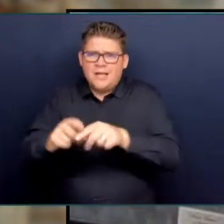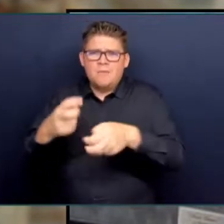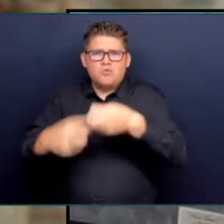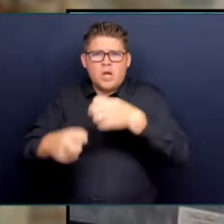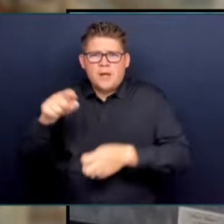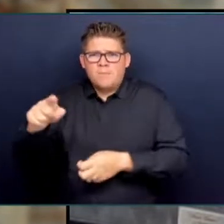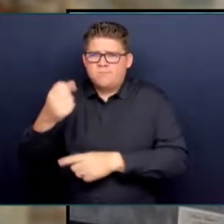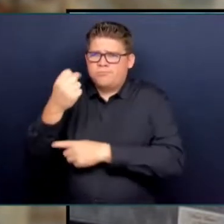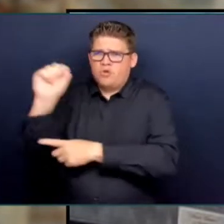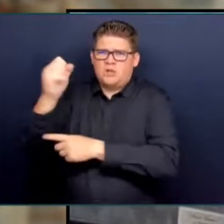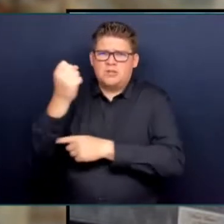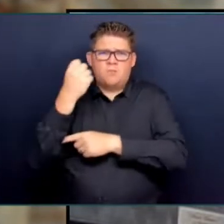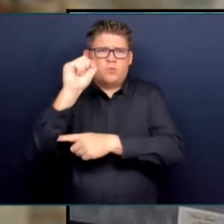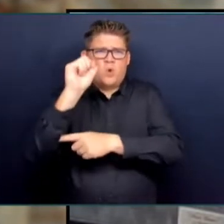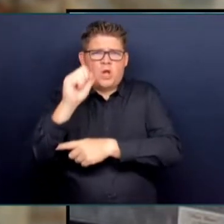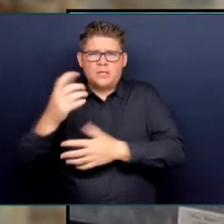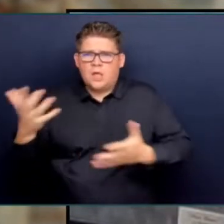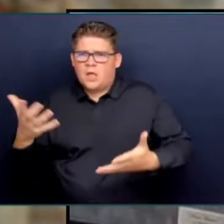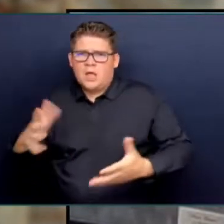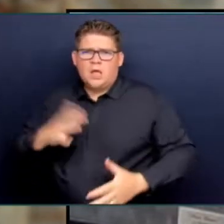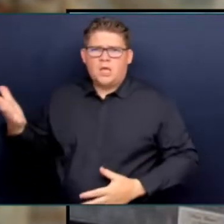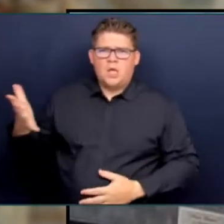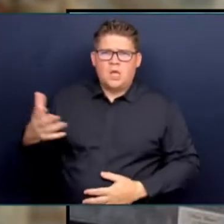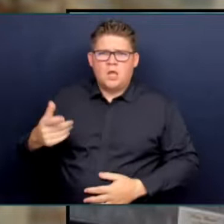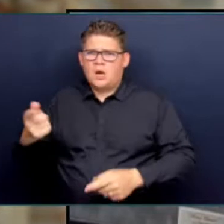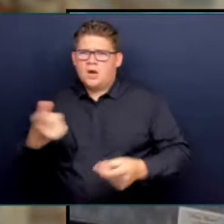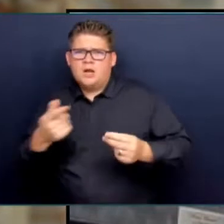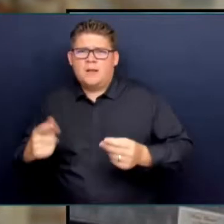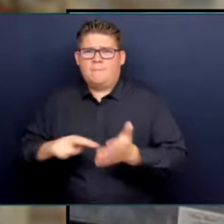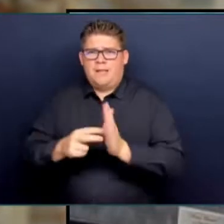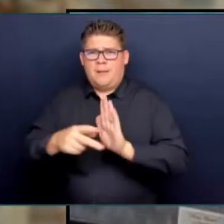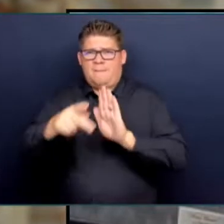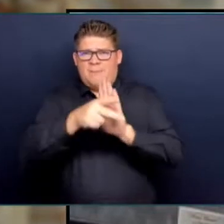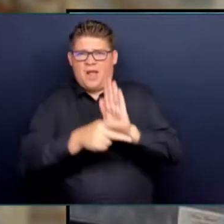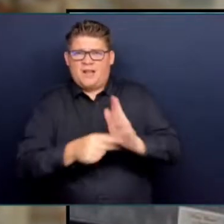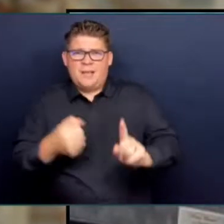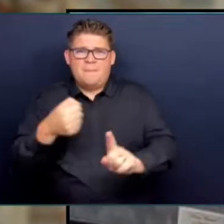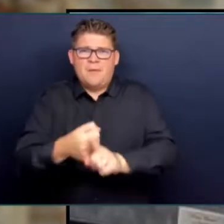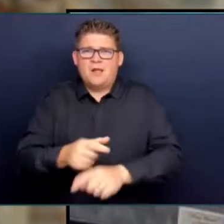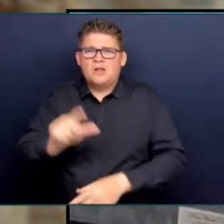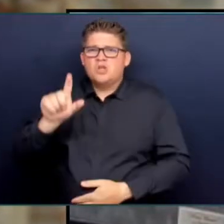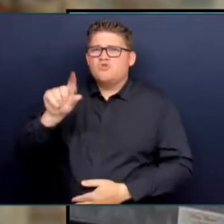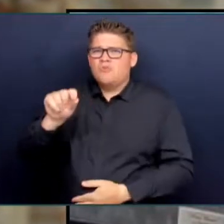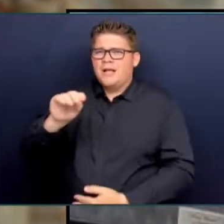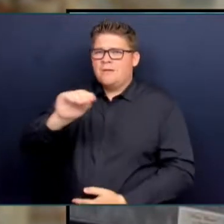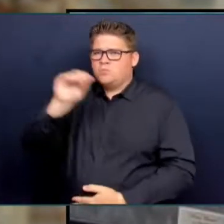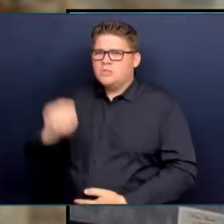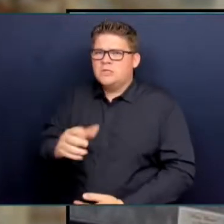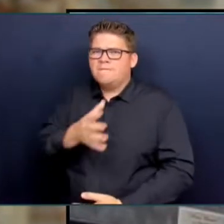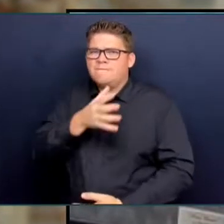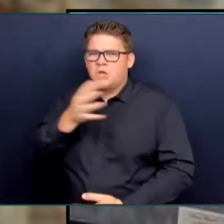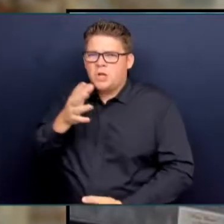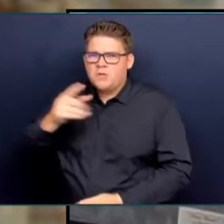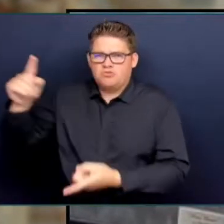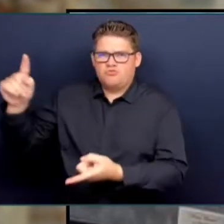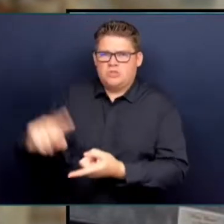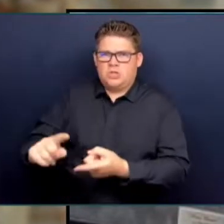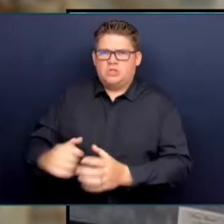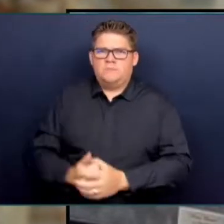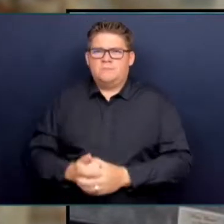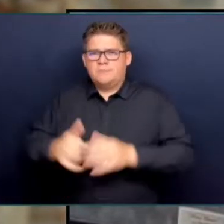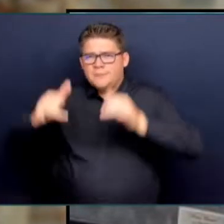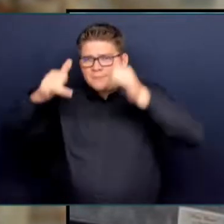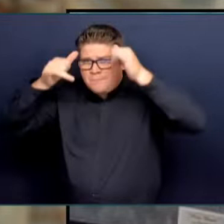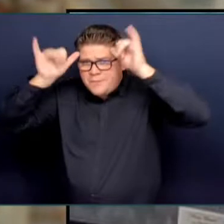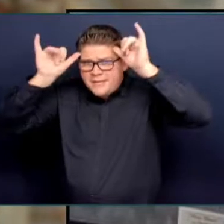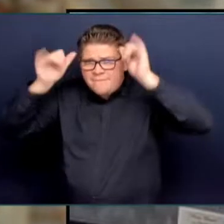elimination of about 20% of the farms and a 30% reduction in beef production. This will negatively contribute to the global food shortages, where